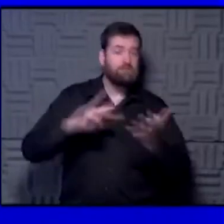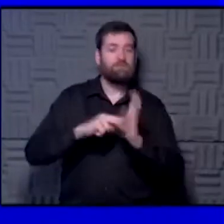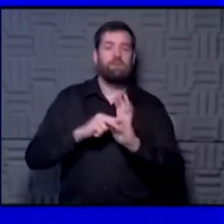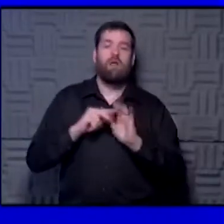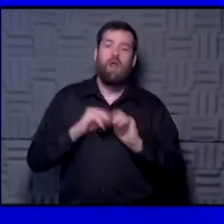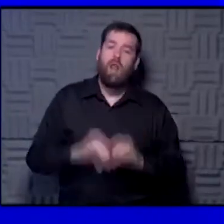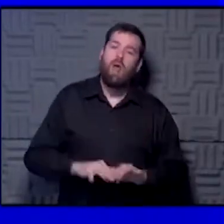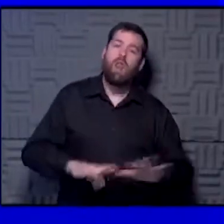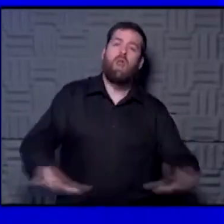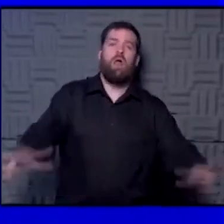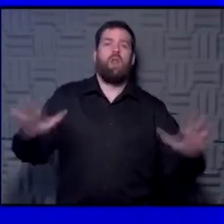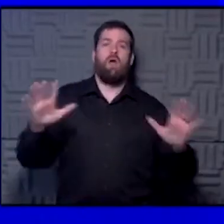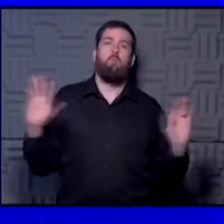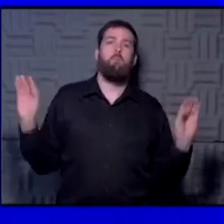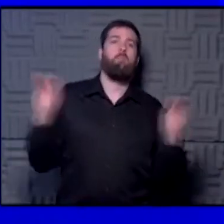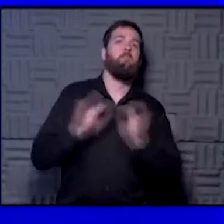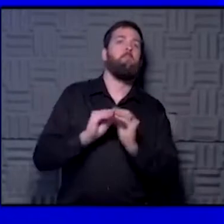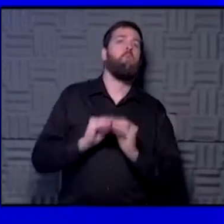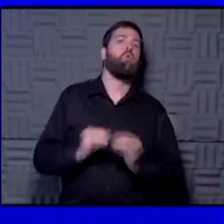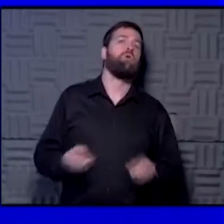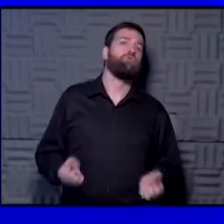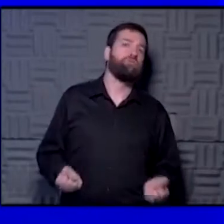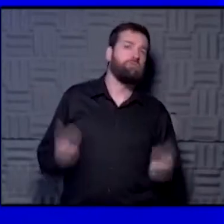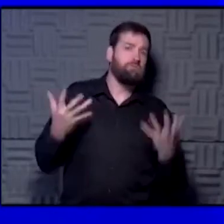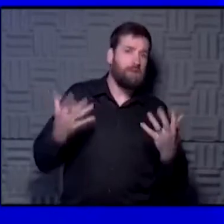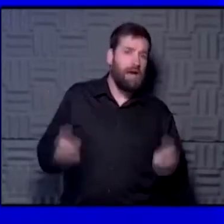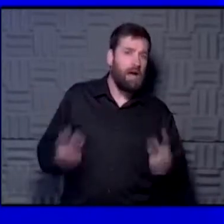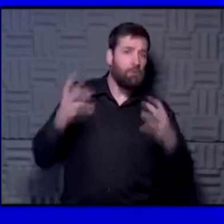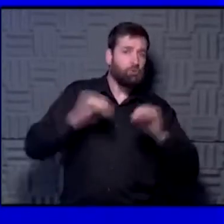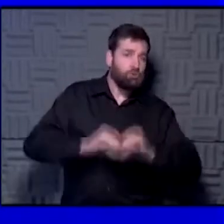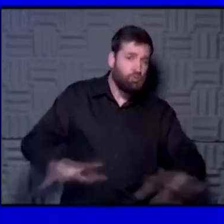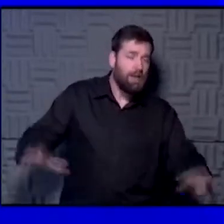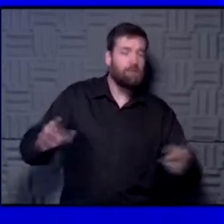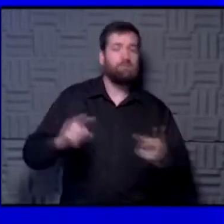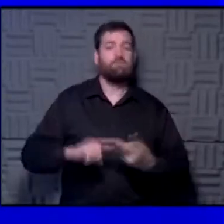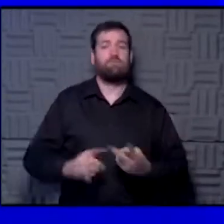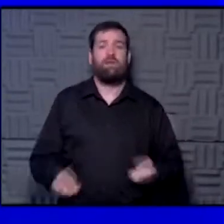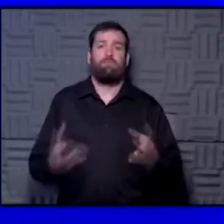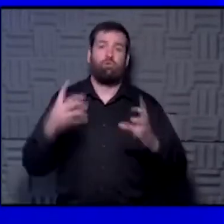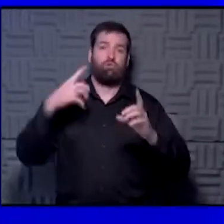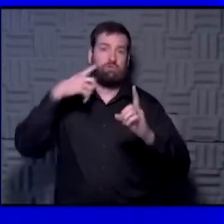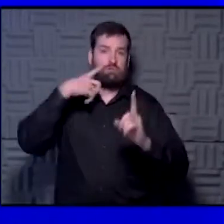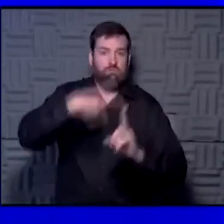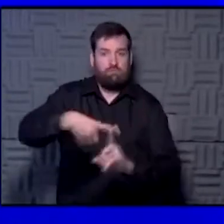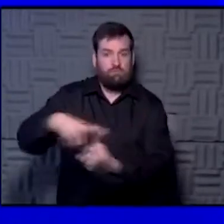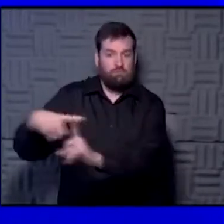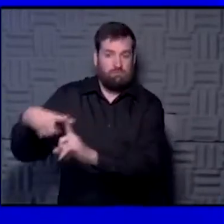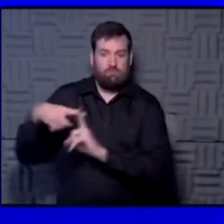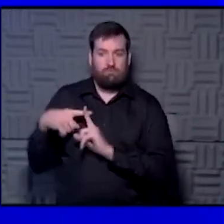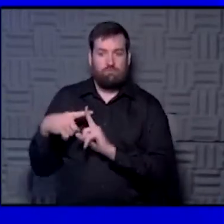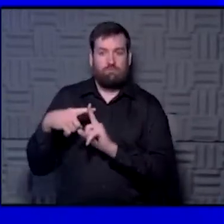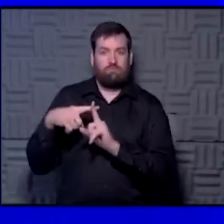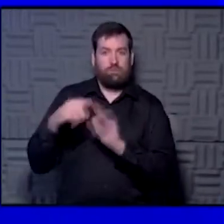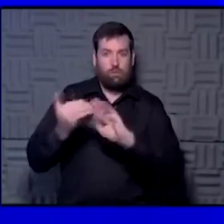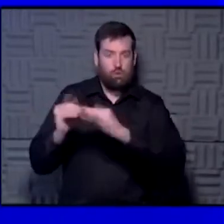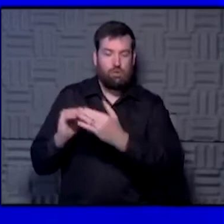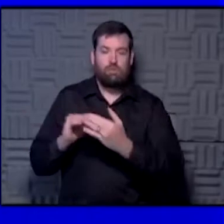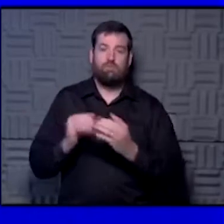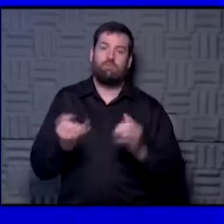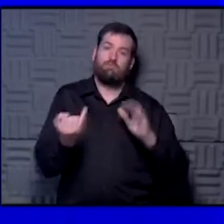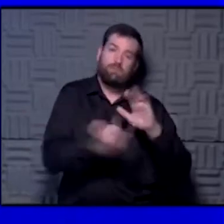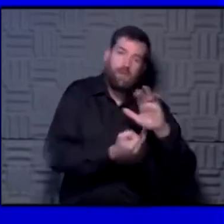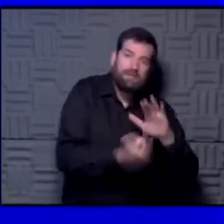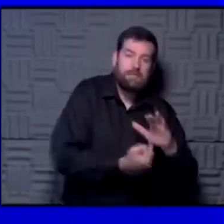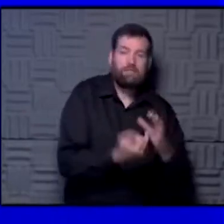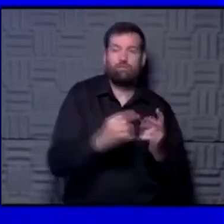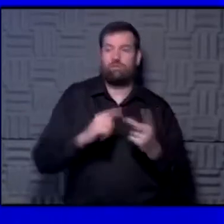more disease or how much spread there is in the community so that you can get a better handle on the isolation, on contact